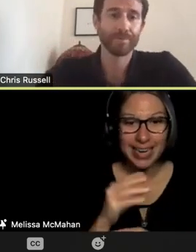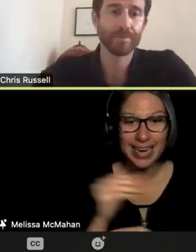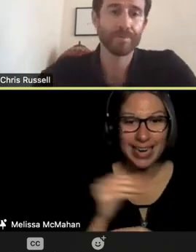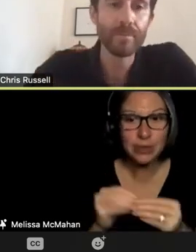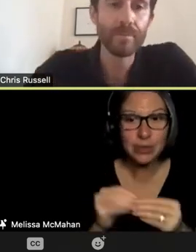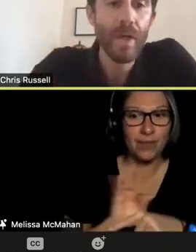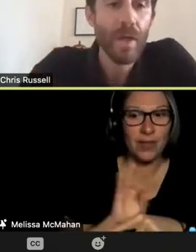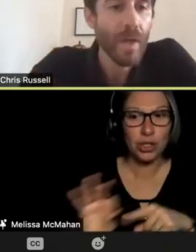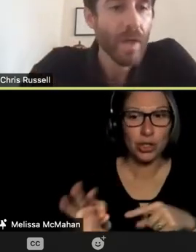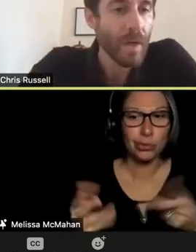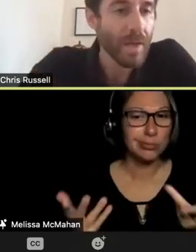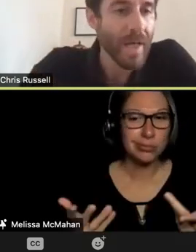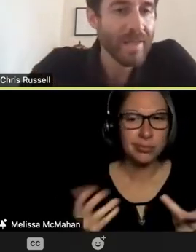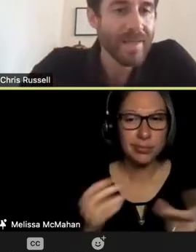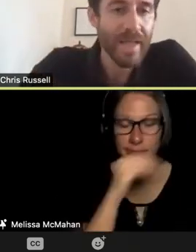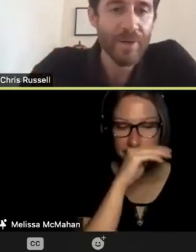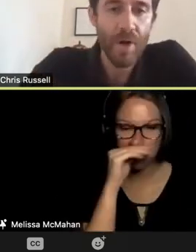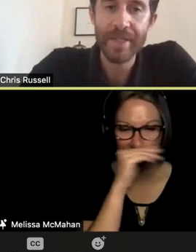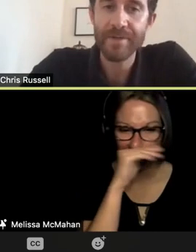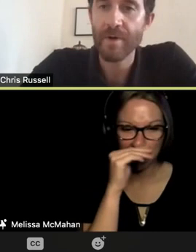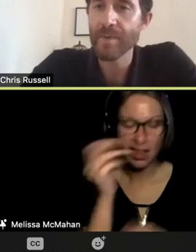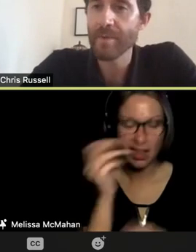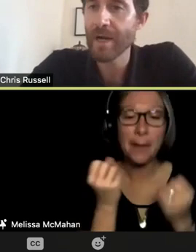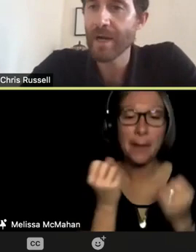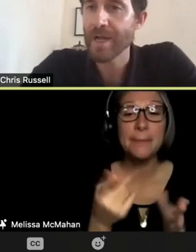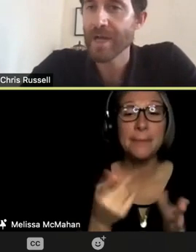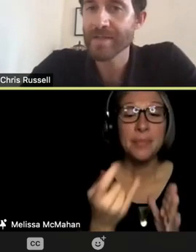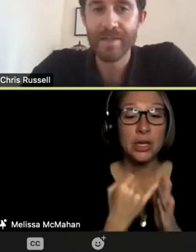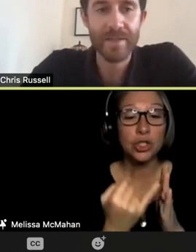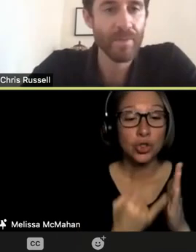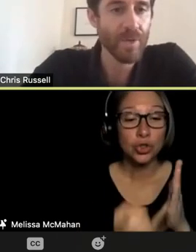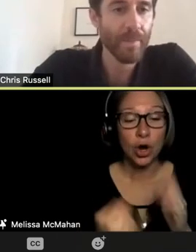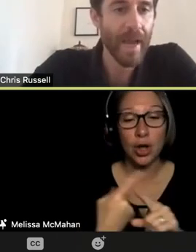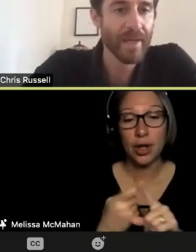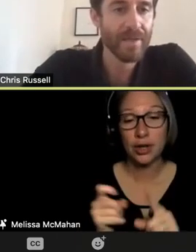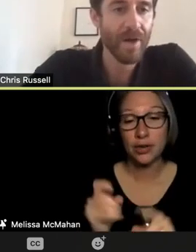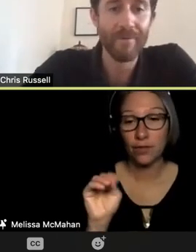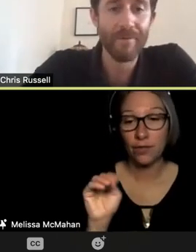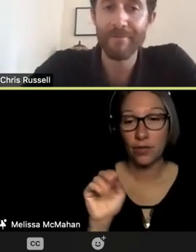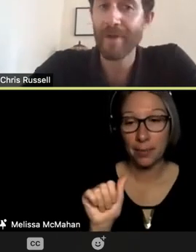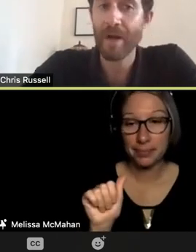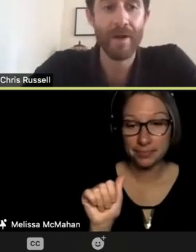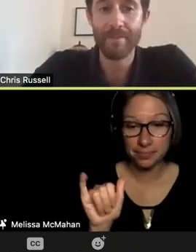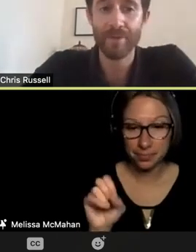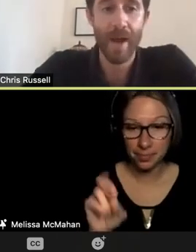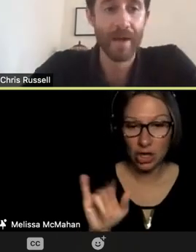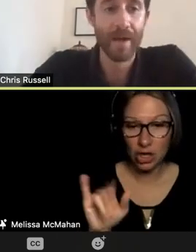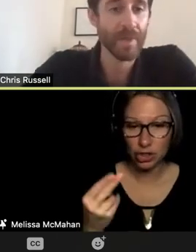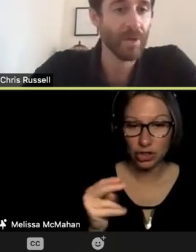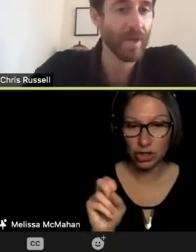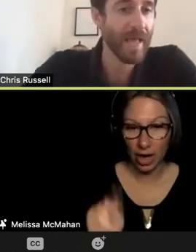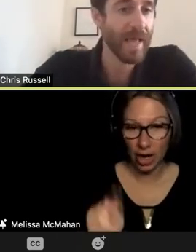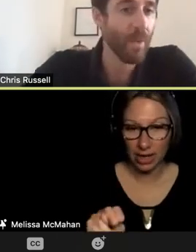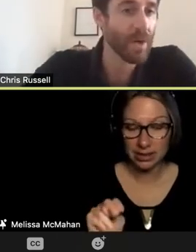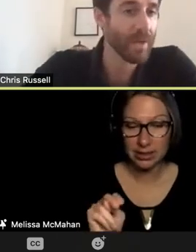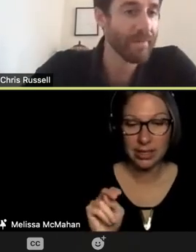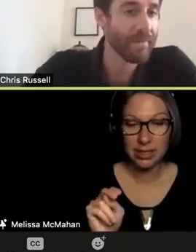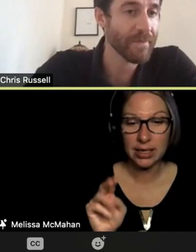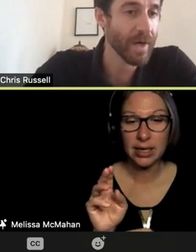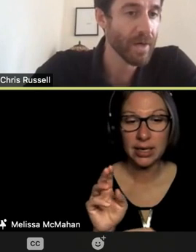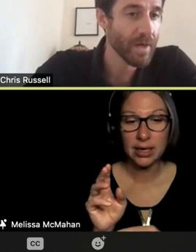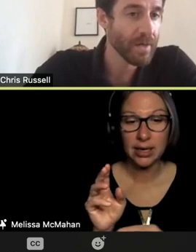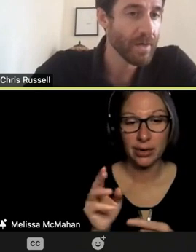functional. A lot of these line drawings from the Mayer Johnson symbols or PECs are very abstract. I mean, look at that